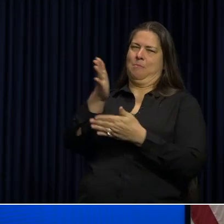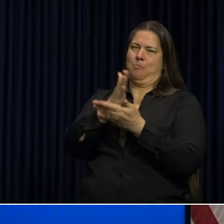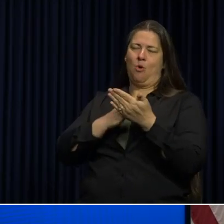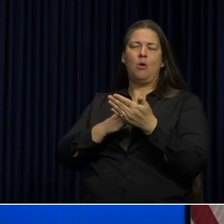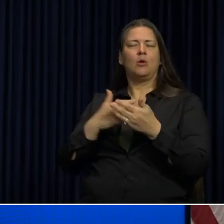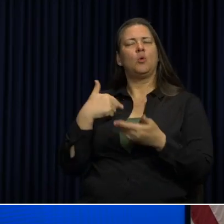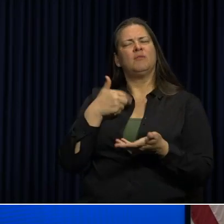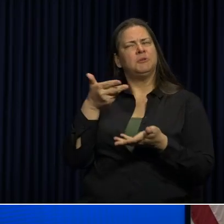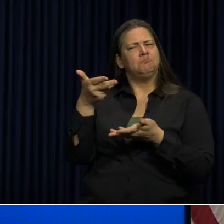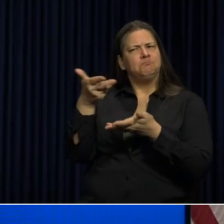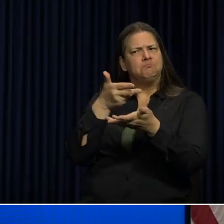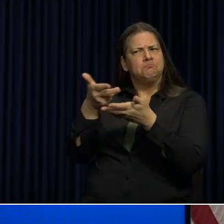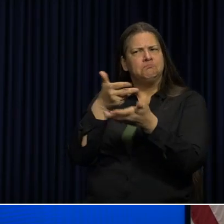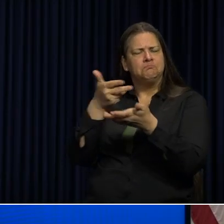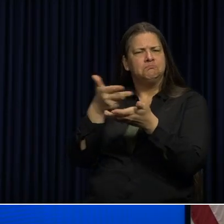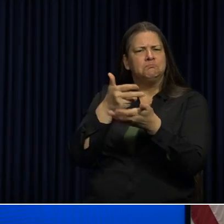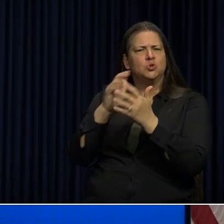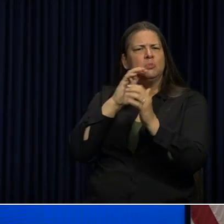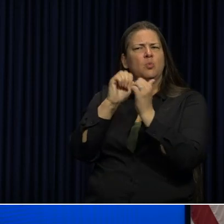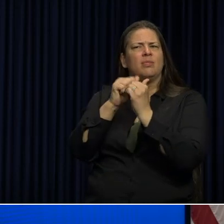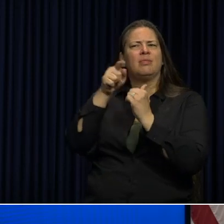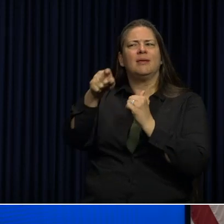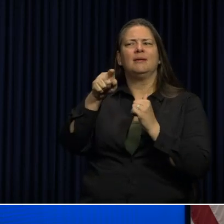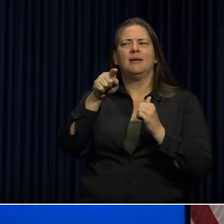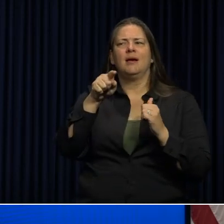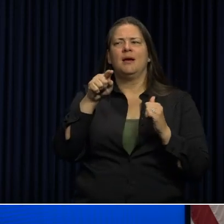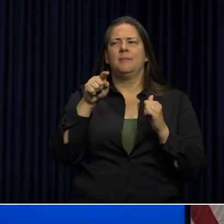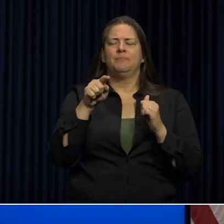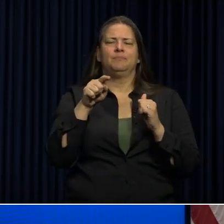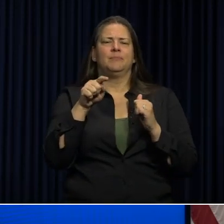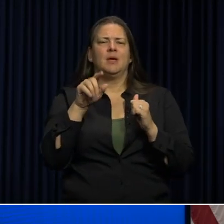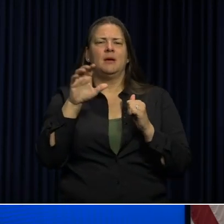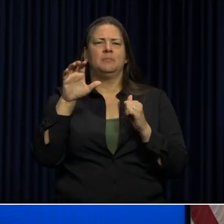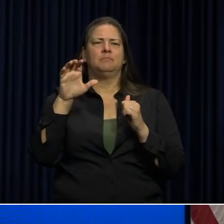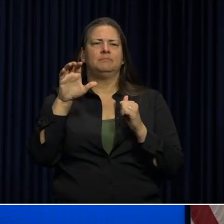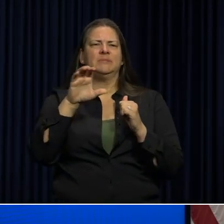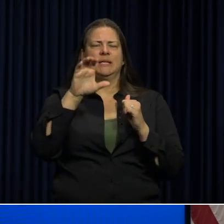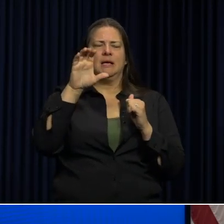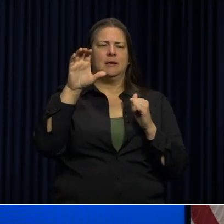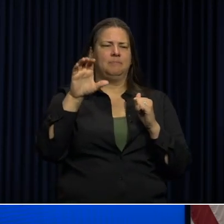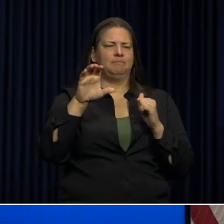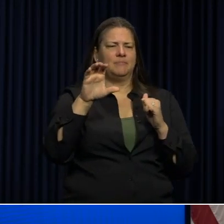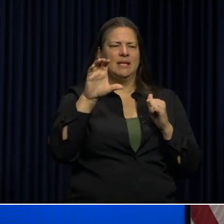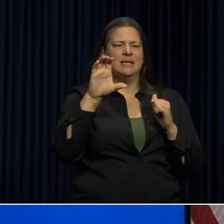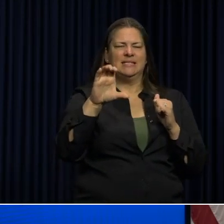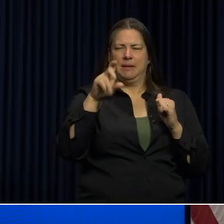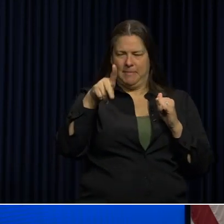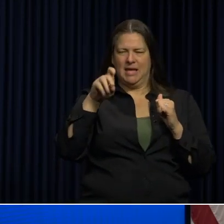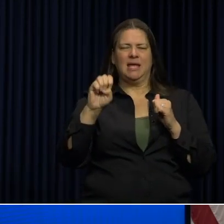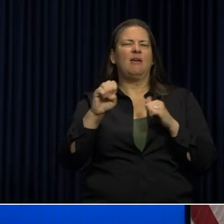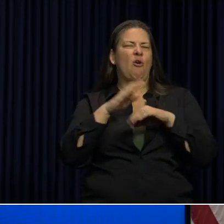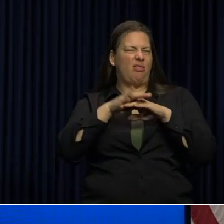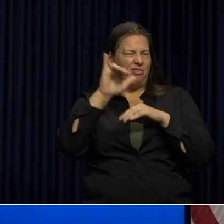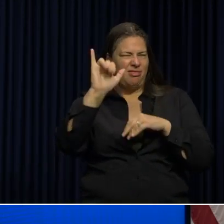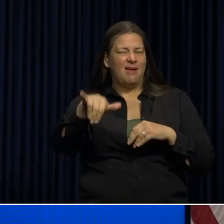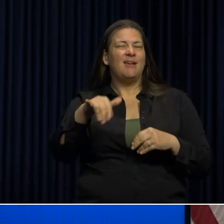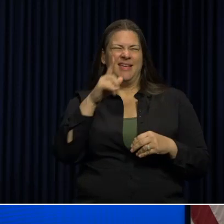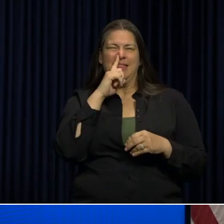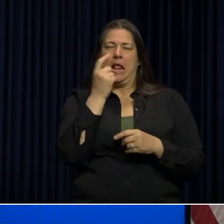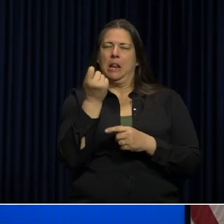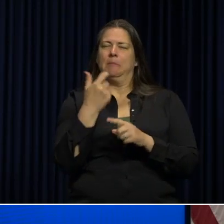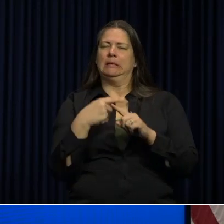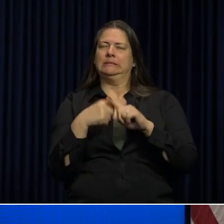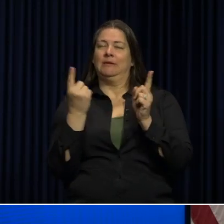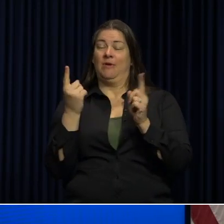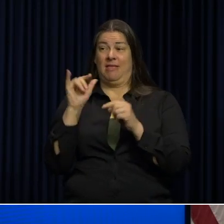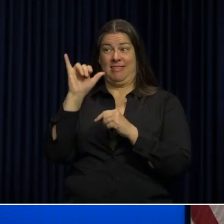communicating regularly, especially with CPE, on that, but that'll look different. You're right. That plan will look